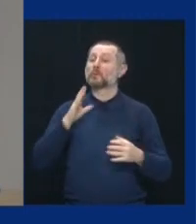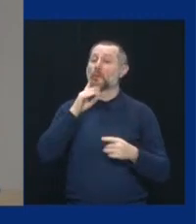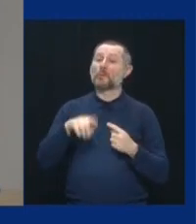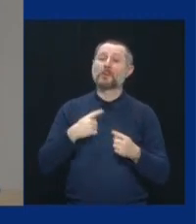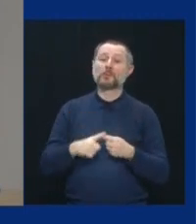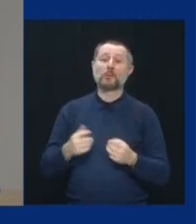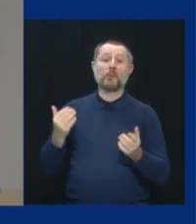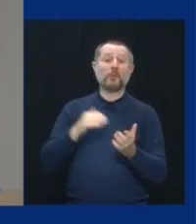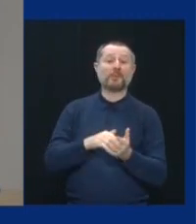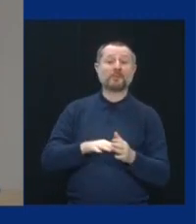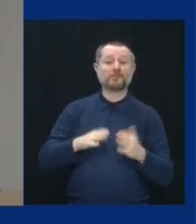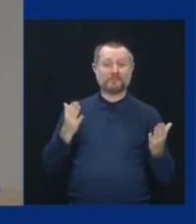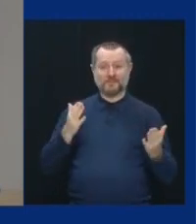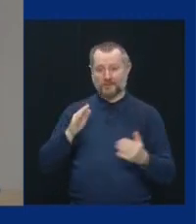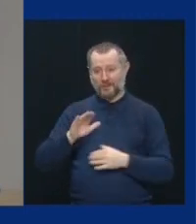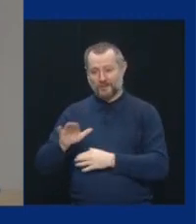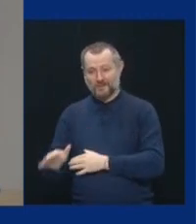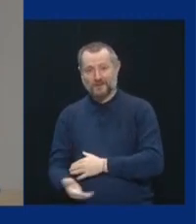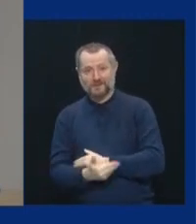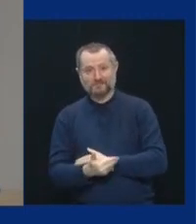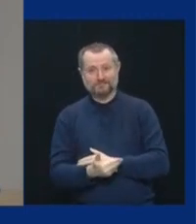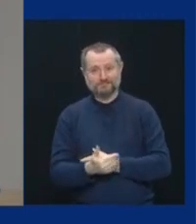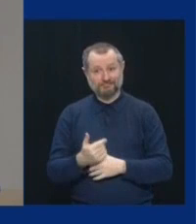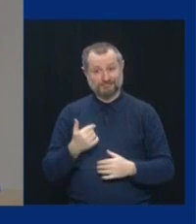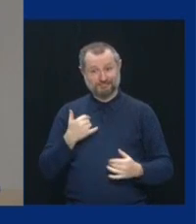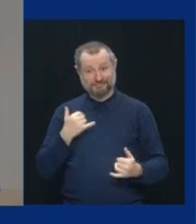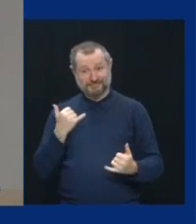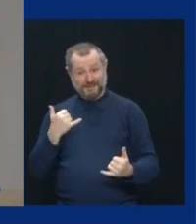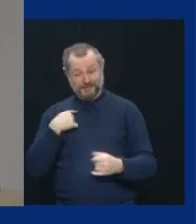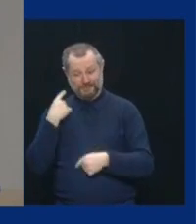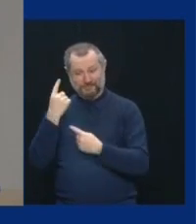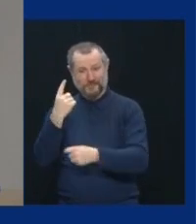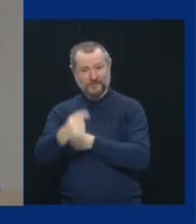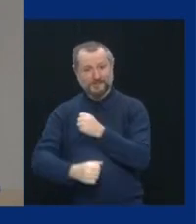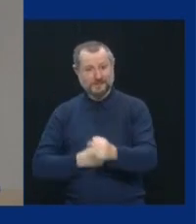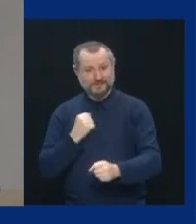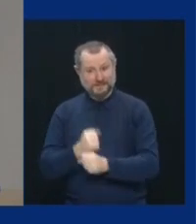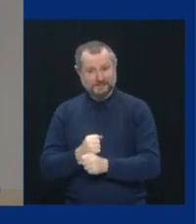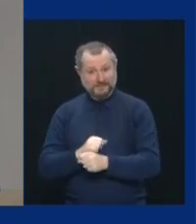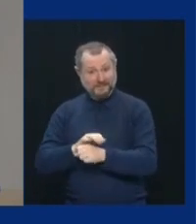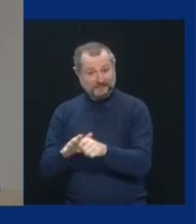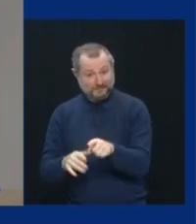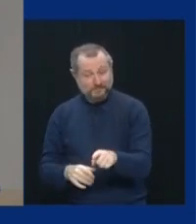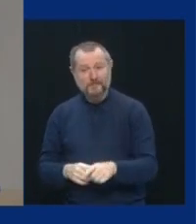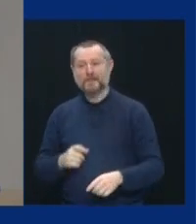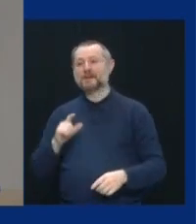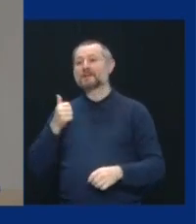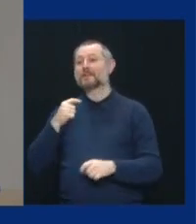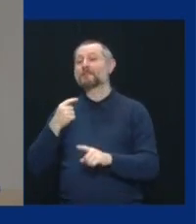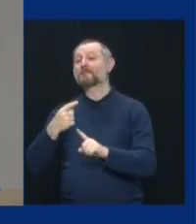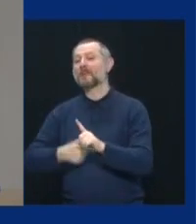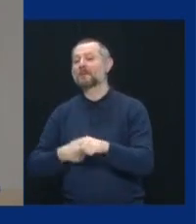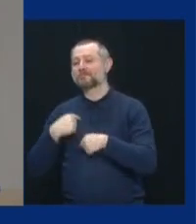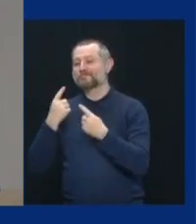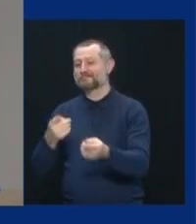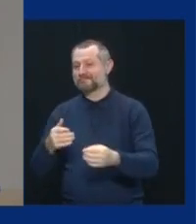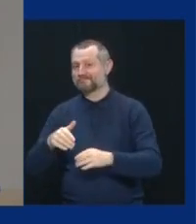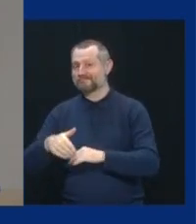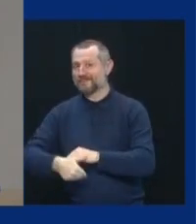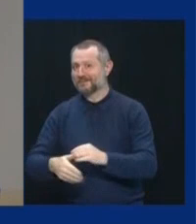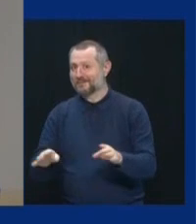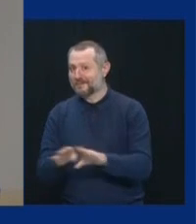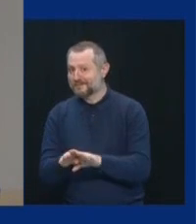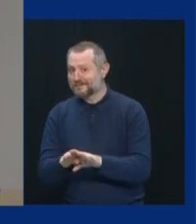for overnight service, 1 year into the pandemic and 10 months into our overnight closure, New York is starting to look at a return to